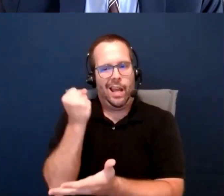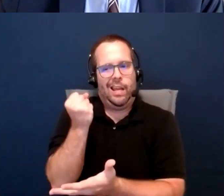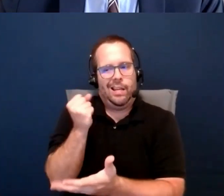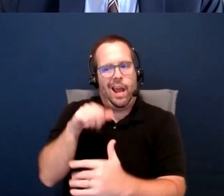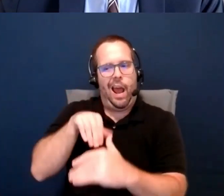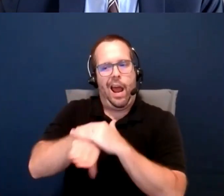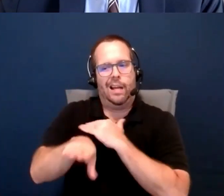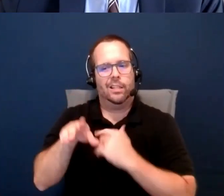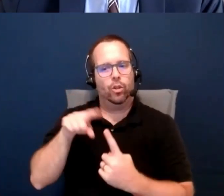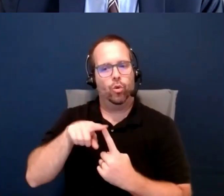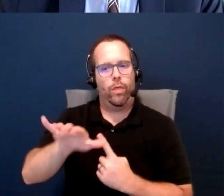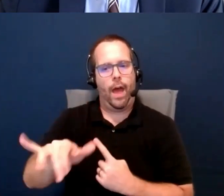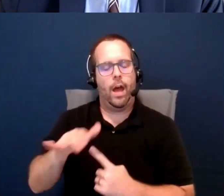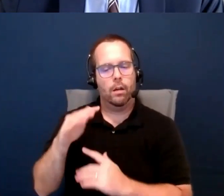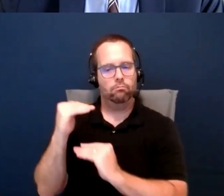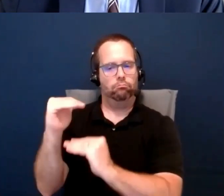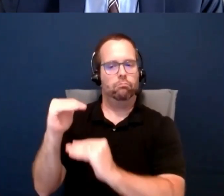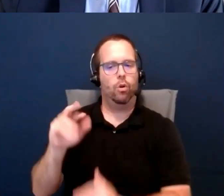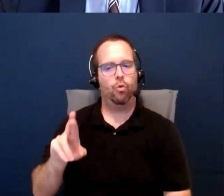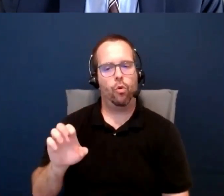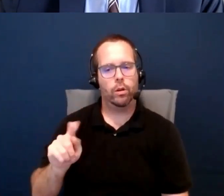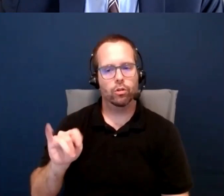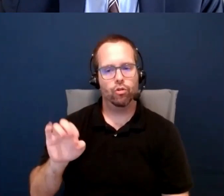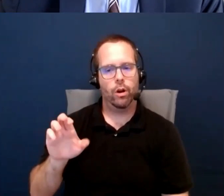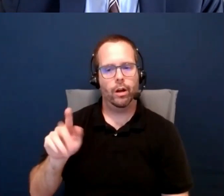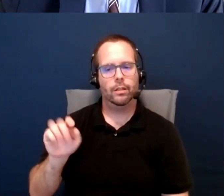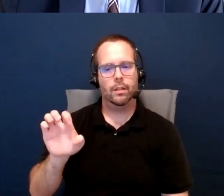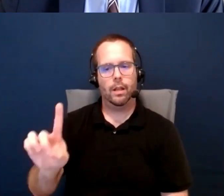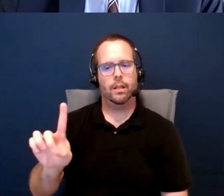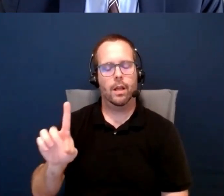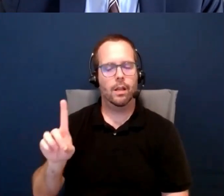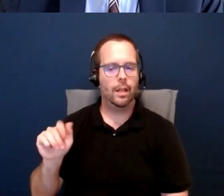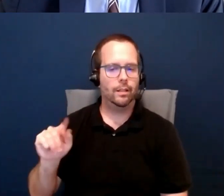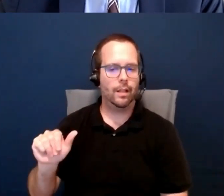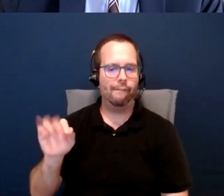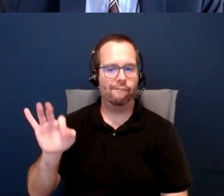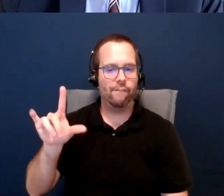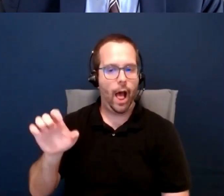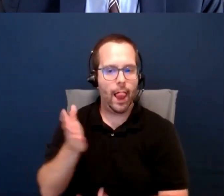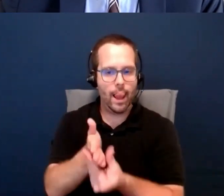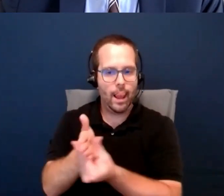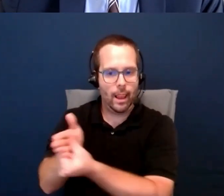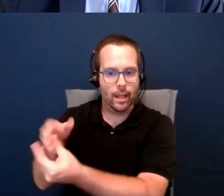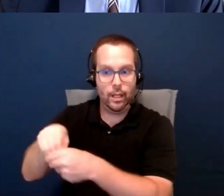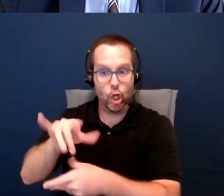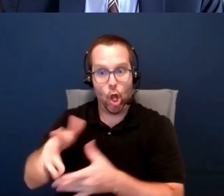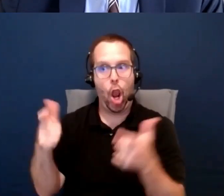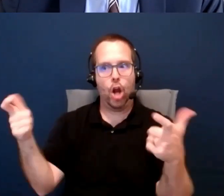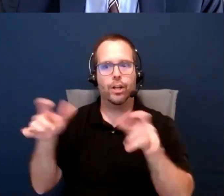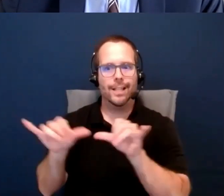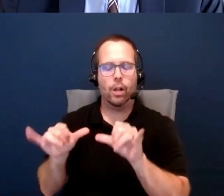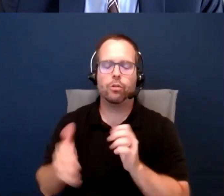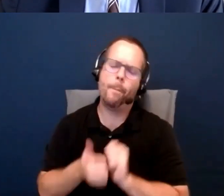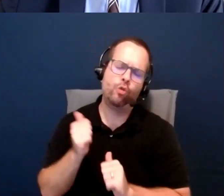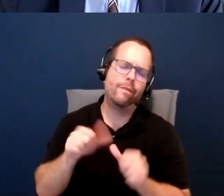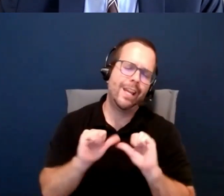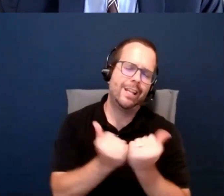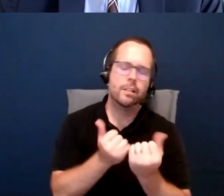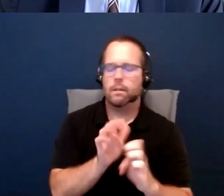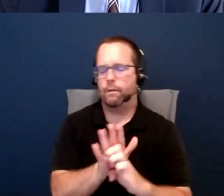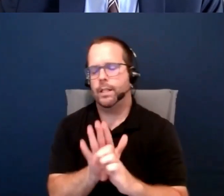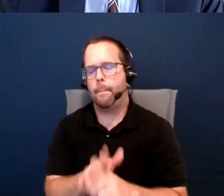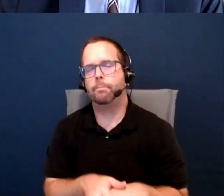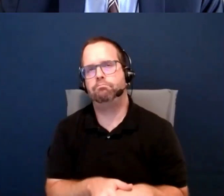the restricted data files of some of the large scale data systems available. Most of the agencies like